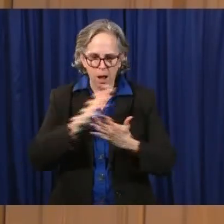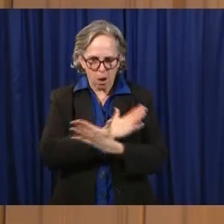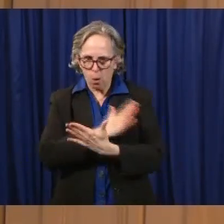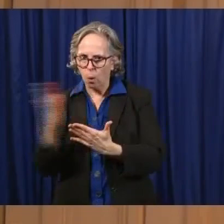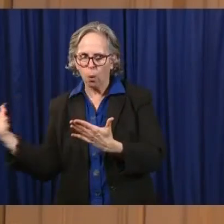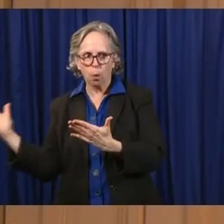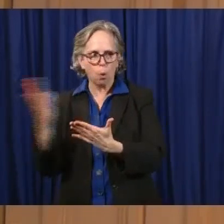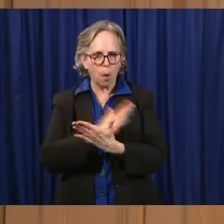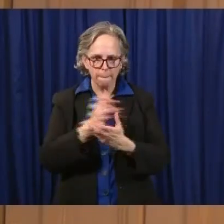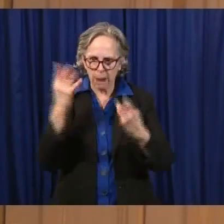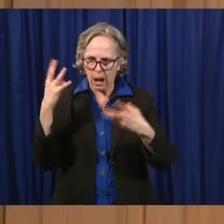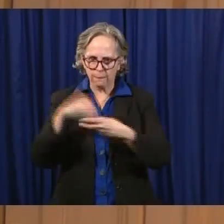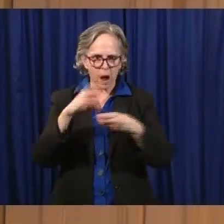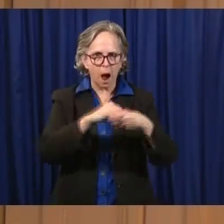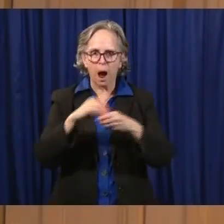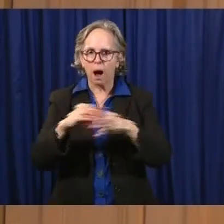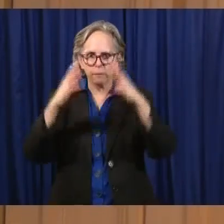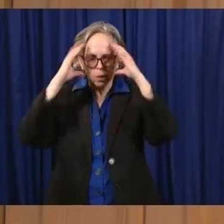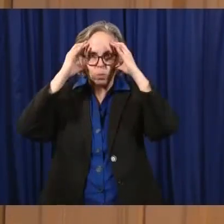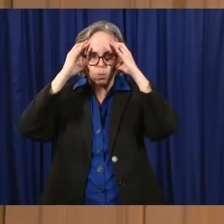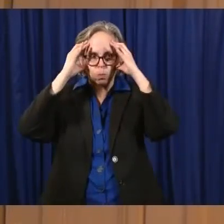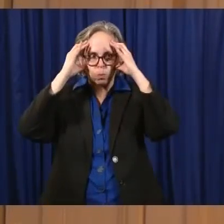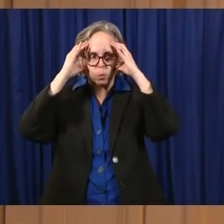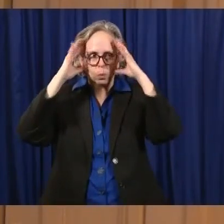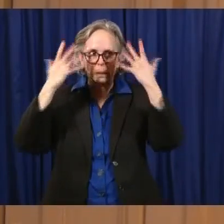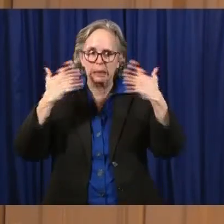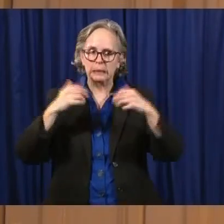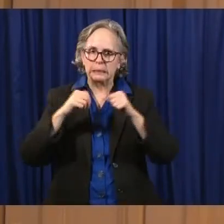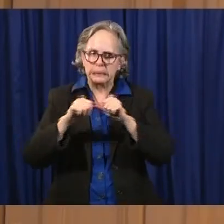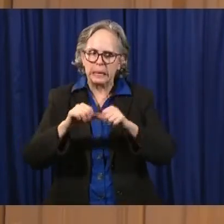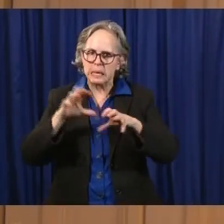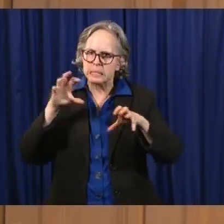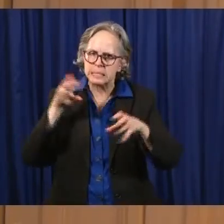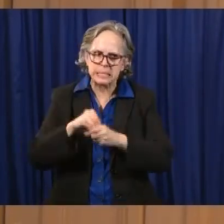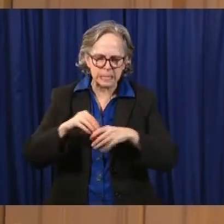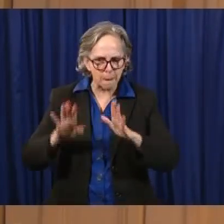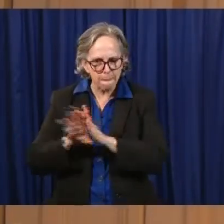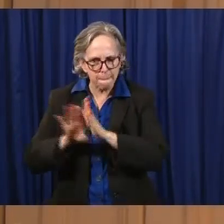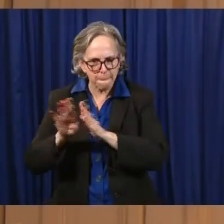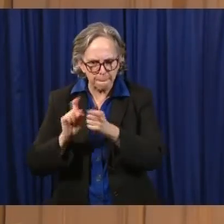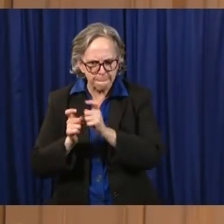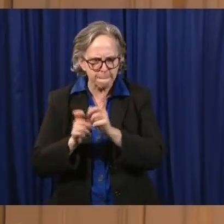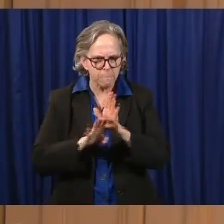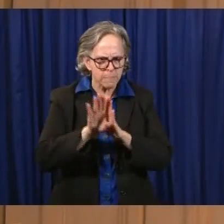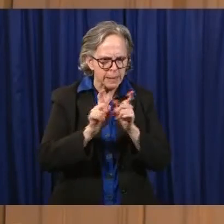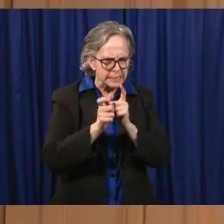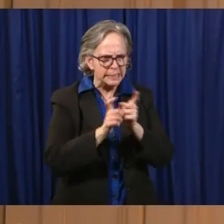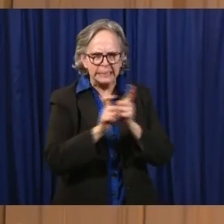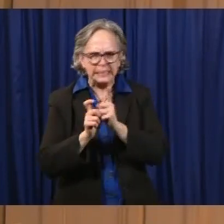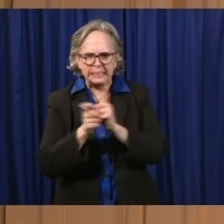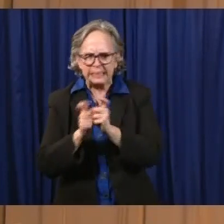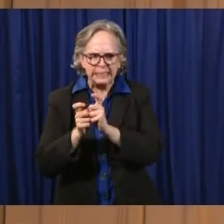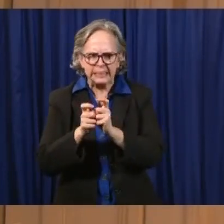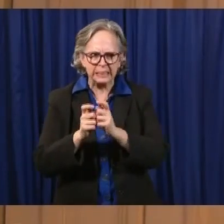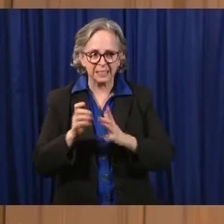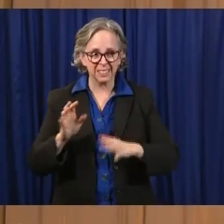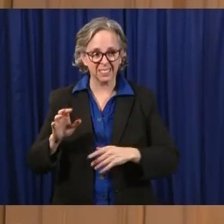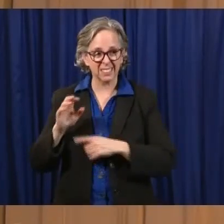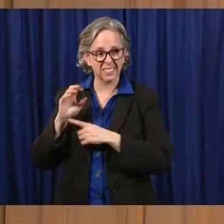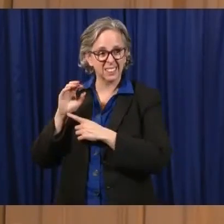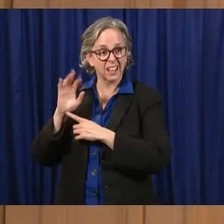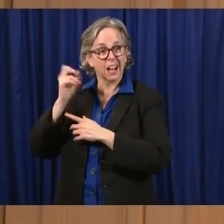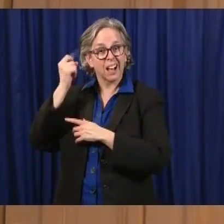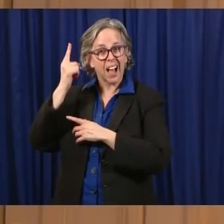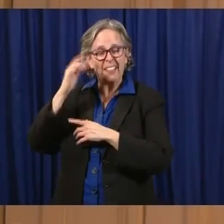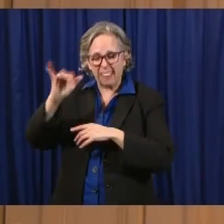why I'm saying this is we are like working to build this out, because we're going to need this infrastructure until we've